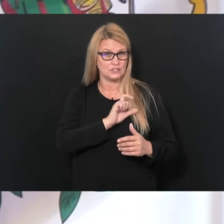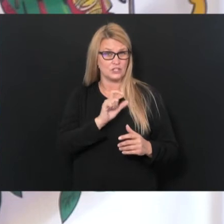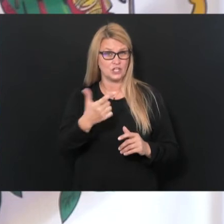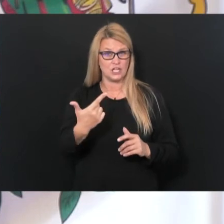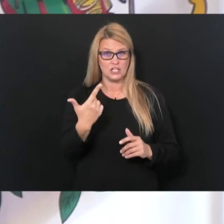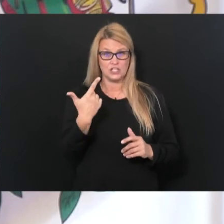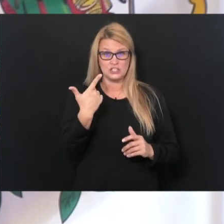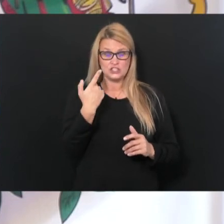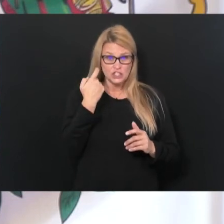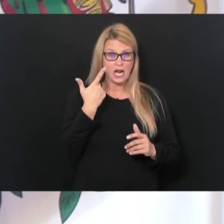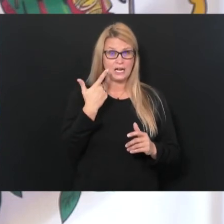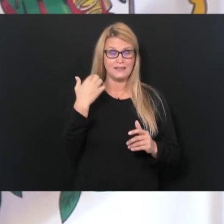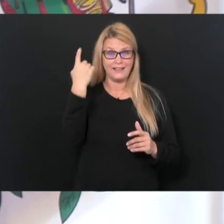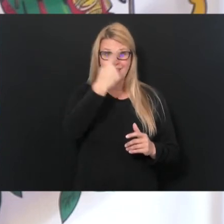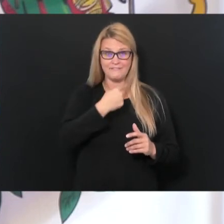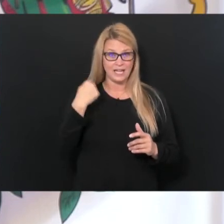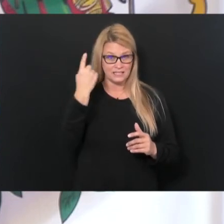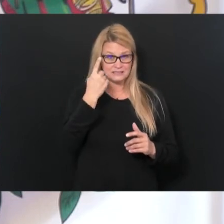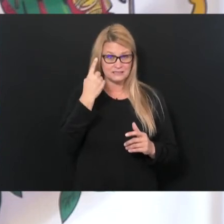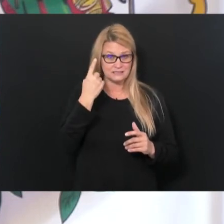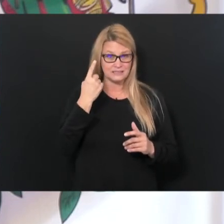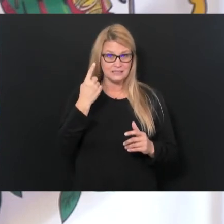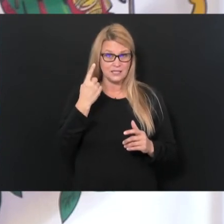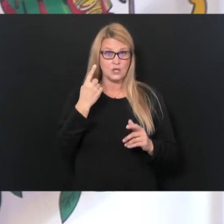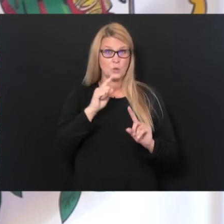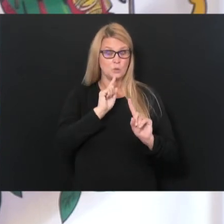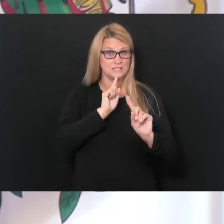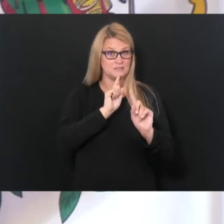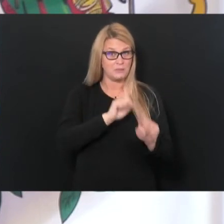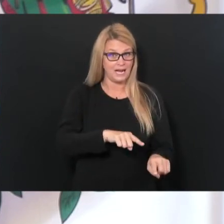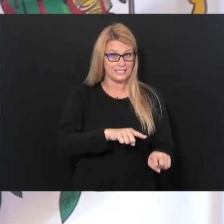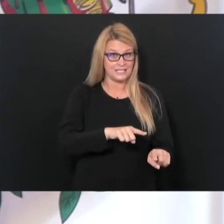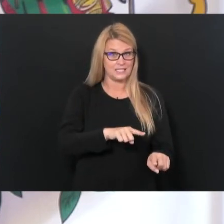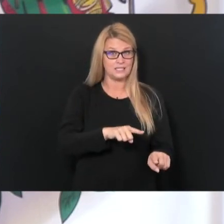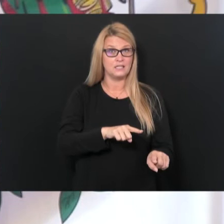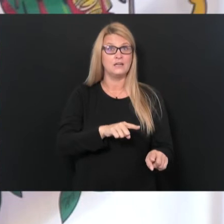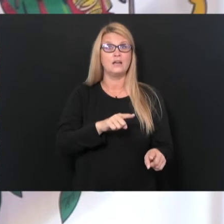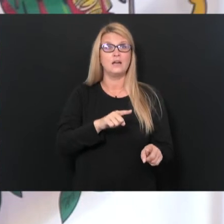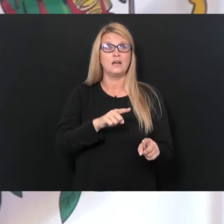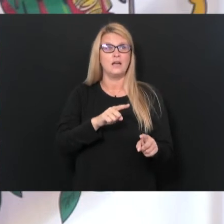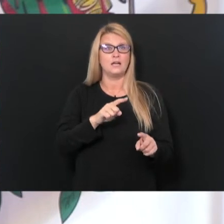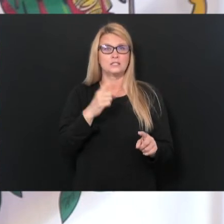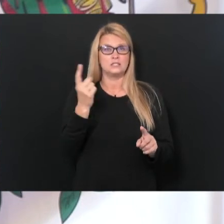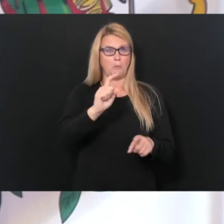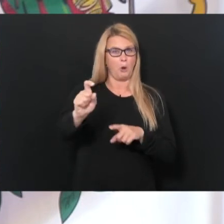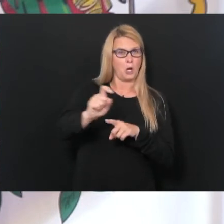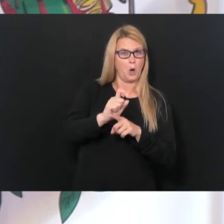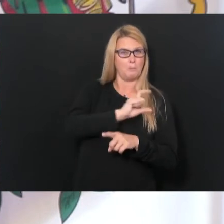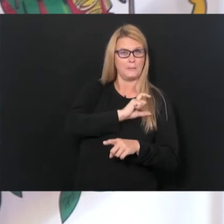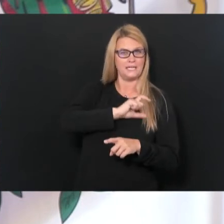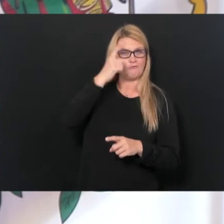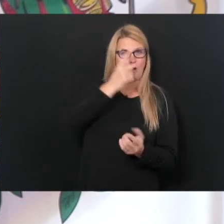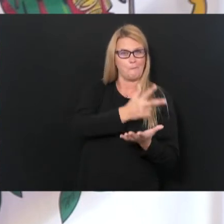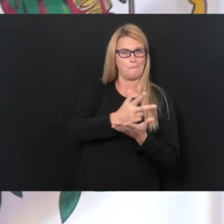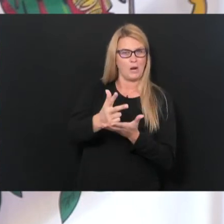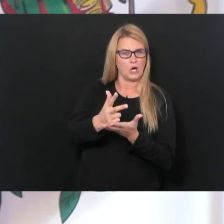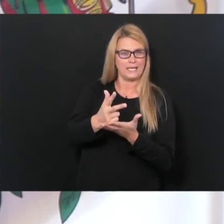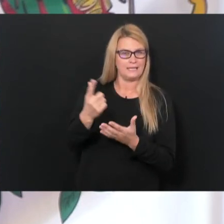face, that was responding to a parking complaint and everything.